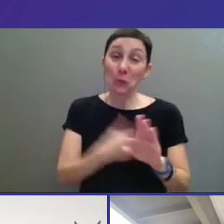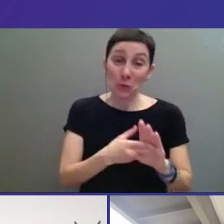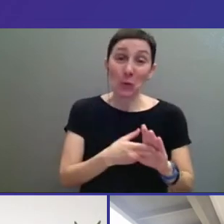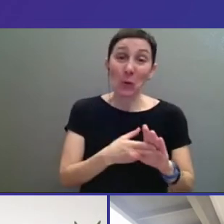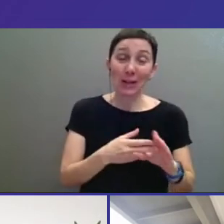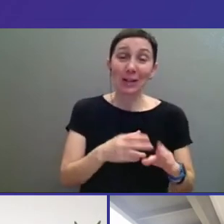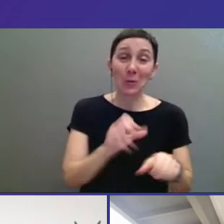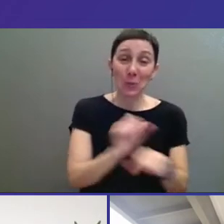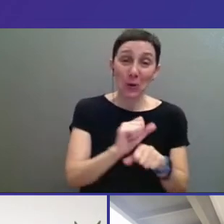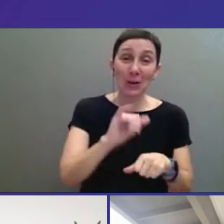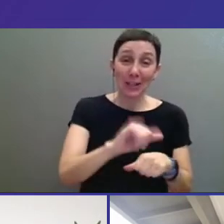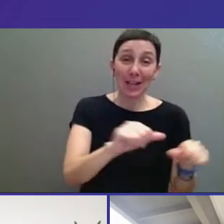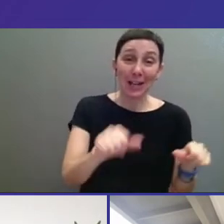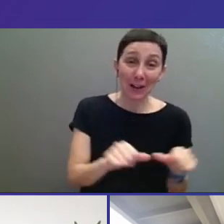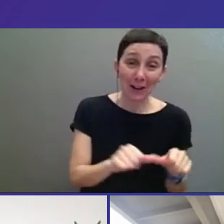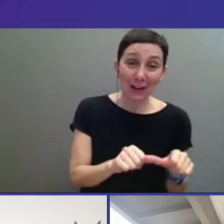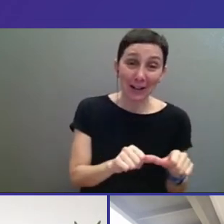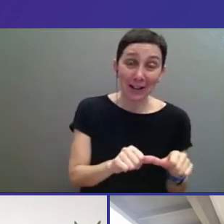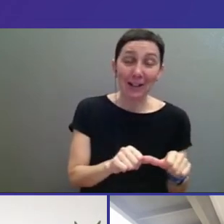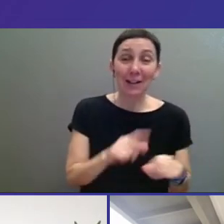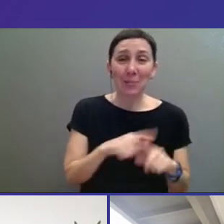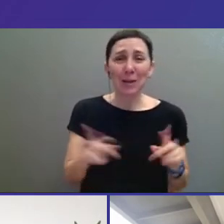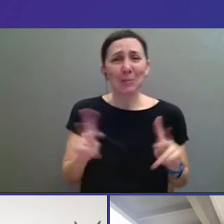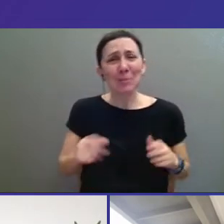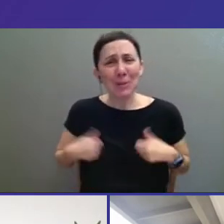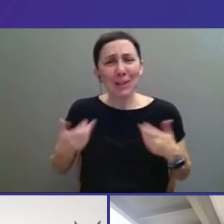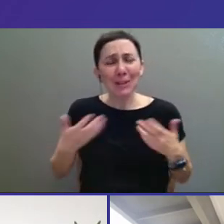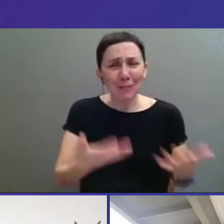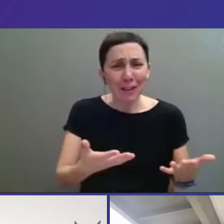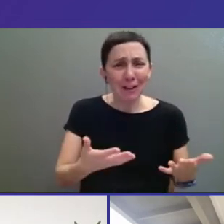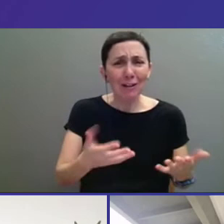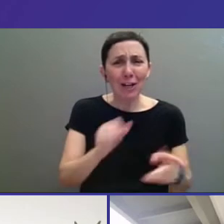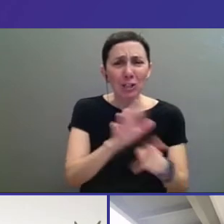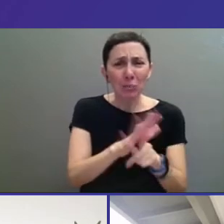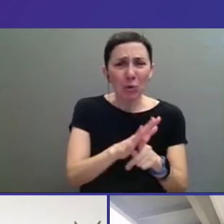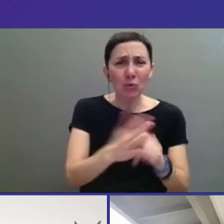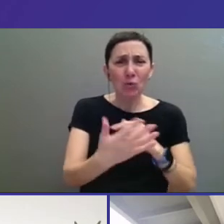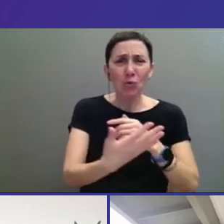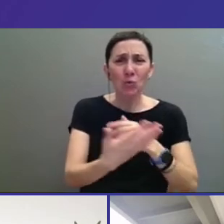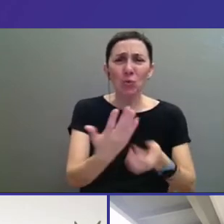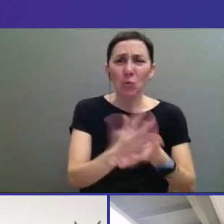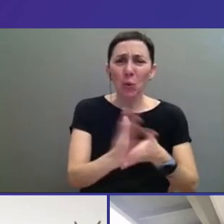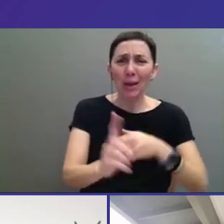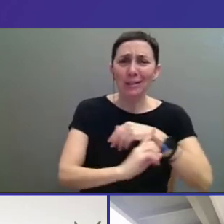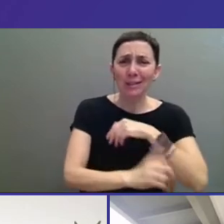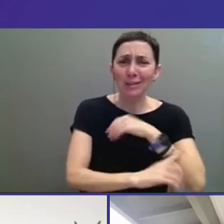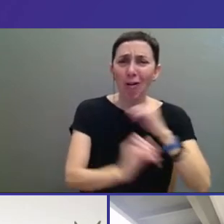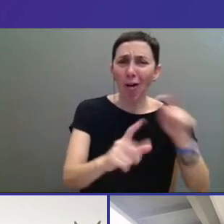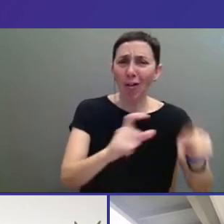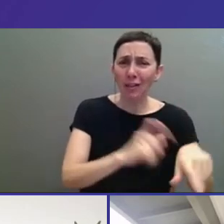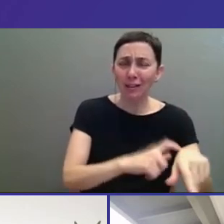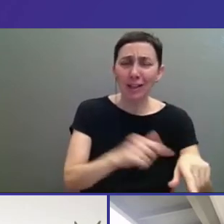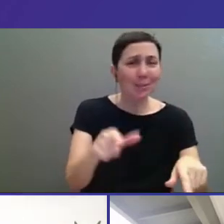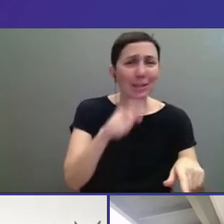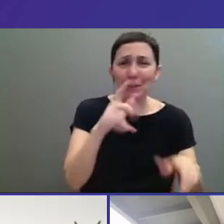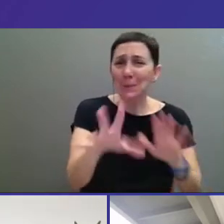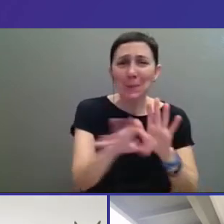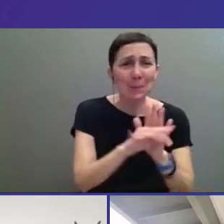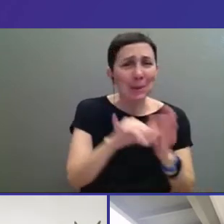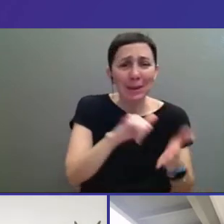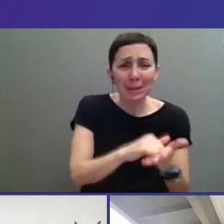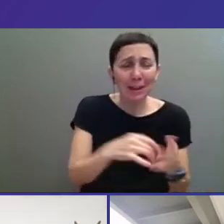work in who live there and handle this waste all the time and have exposure all the time, who are not choosing that in the way I'm choosing.